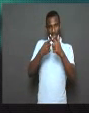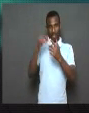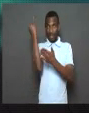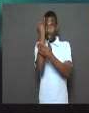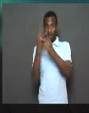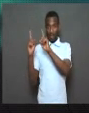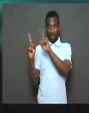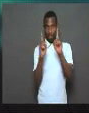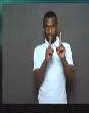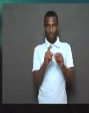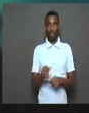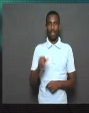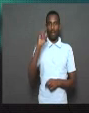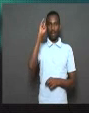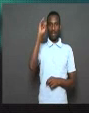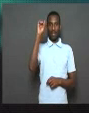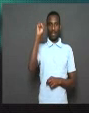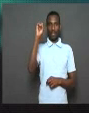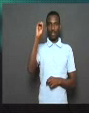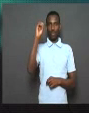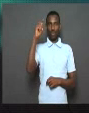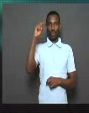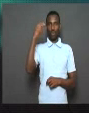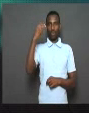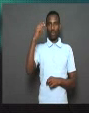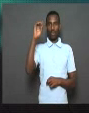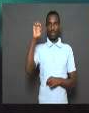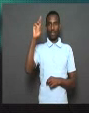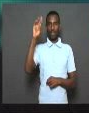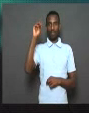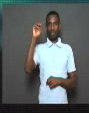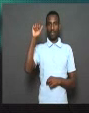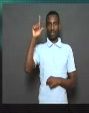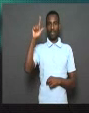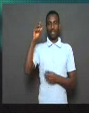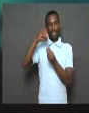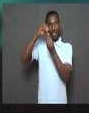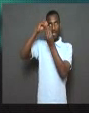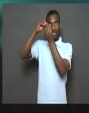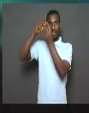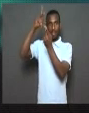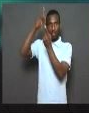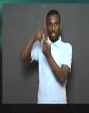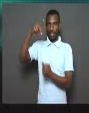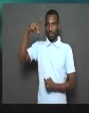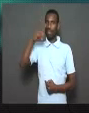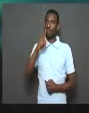The second diagram is an isothermal increase in pressure.